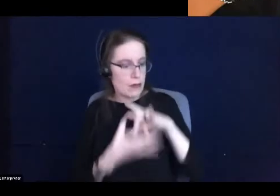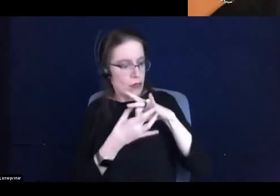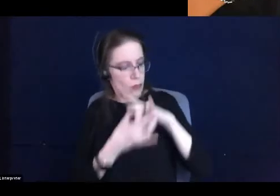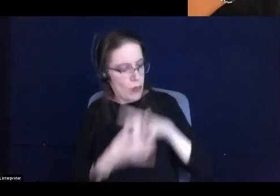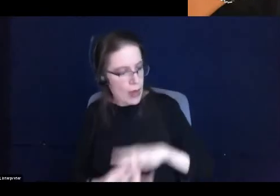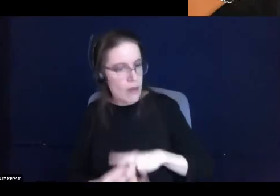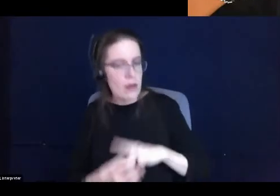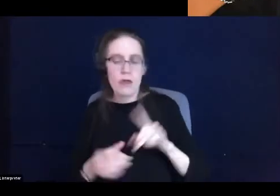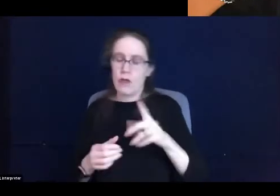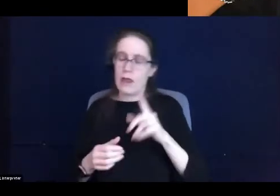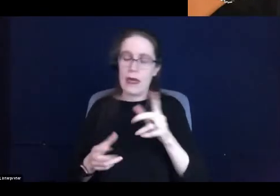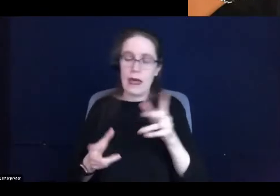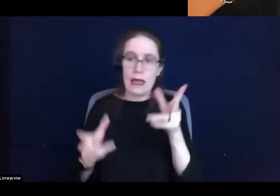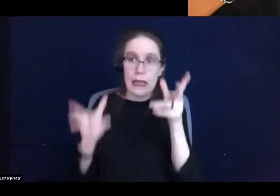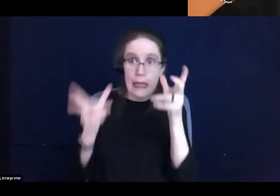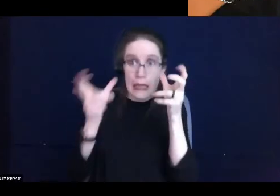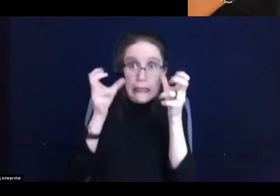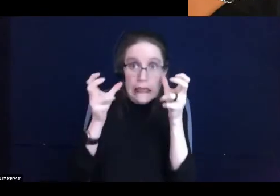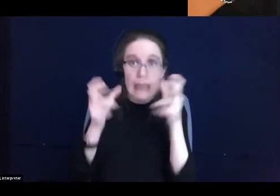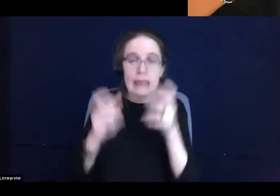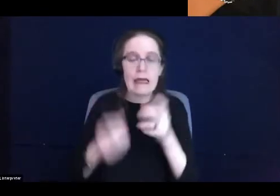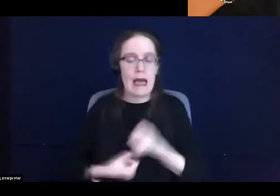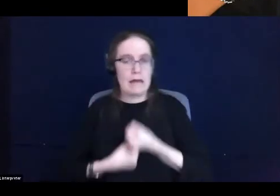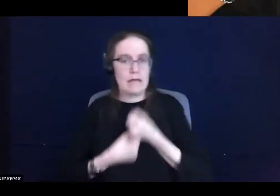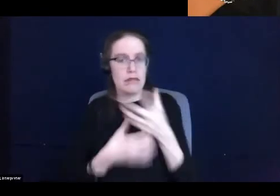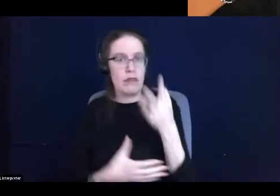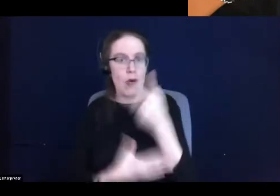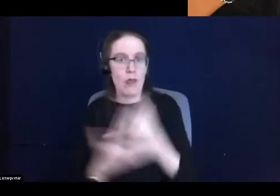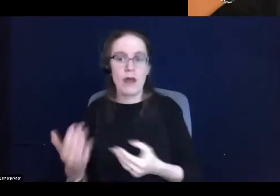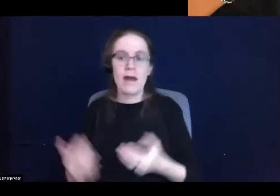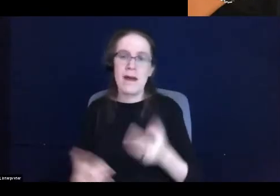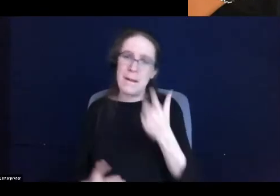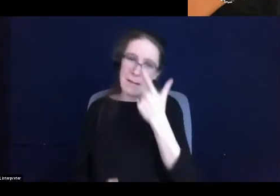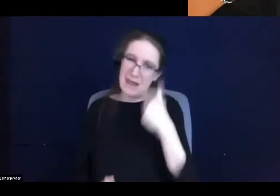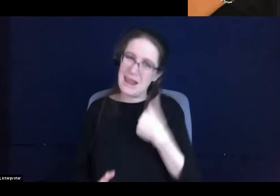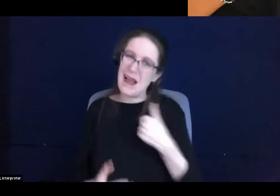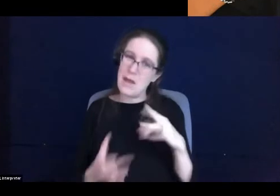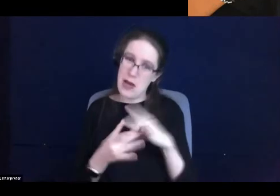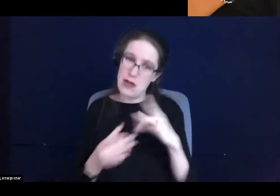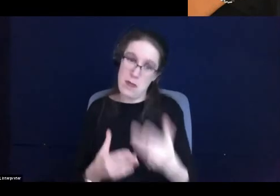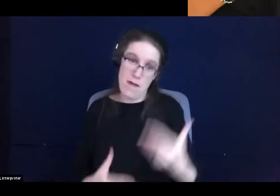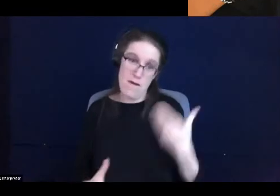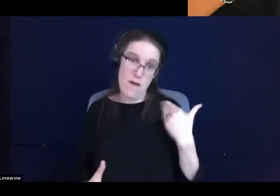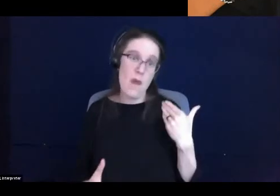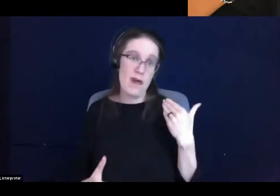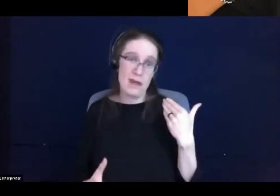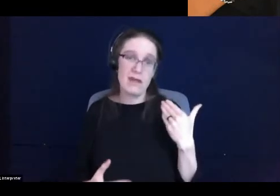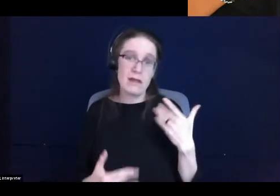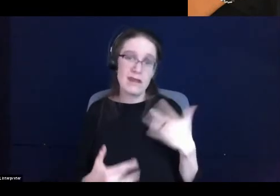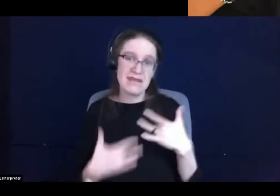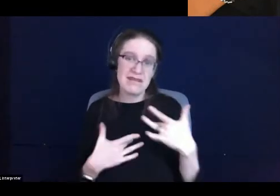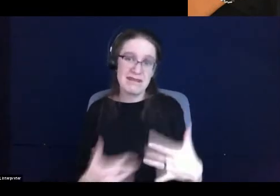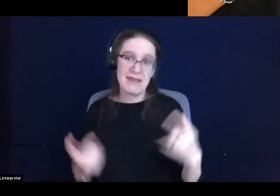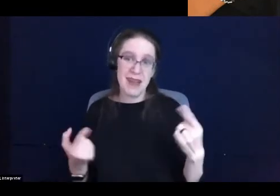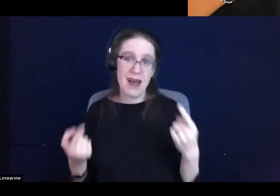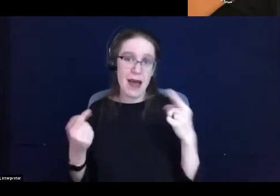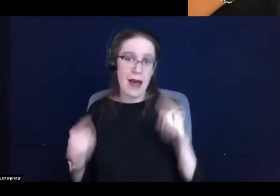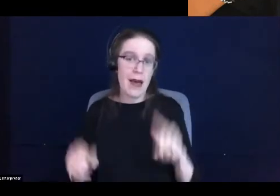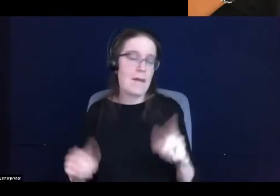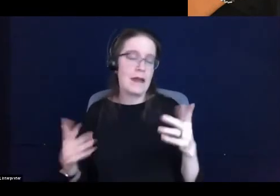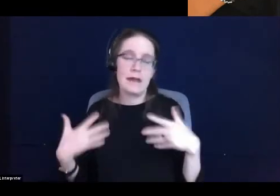able to listen what they are saying. Because as I'm saying before, many times it's just